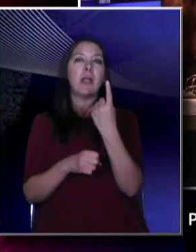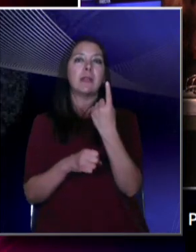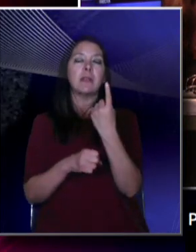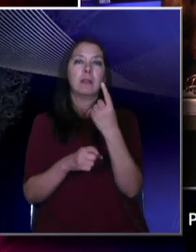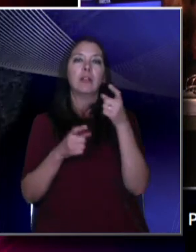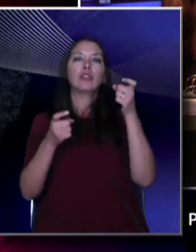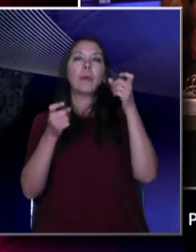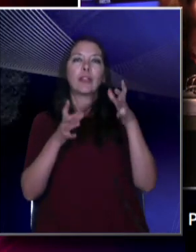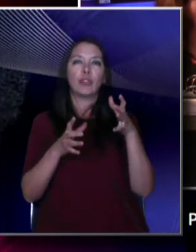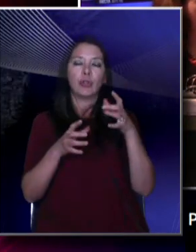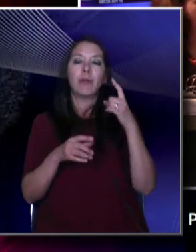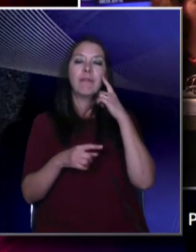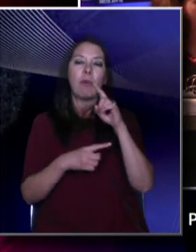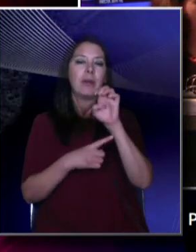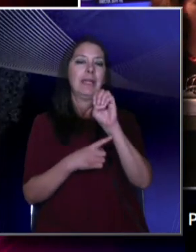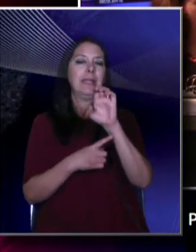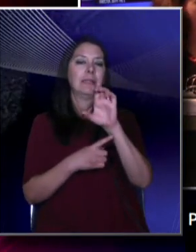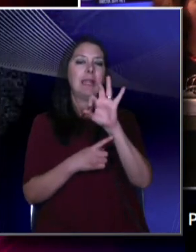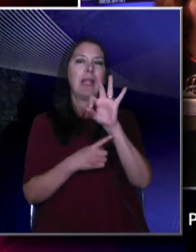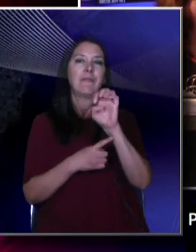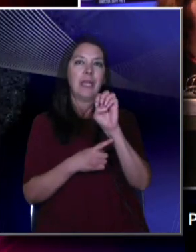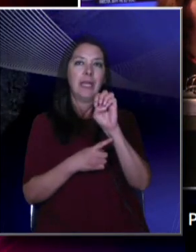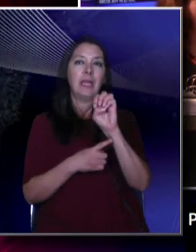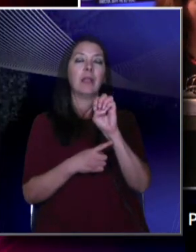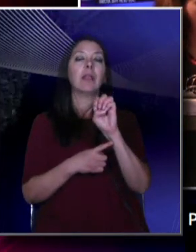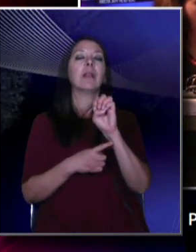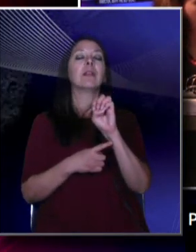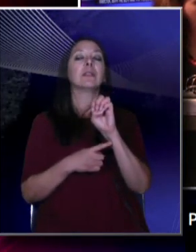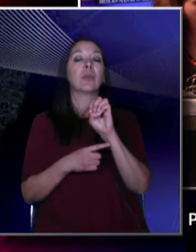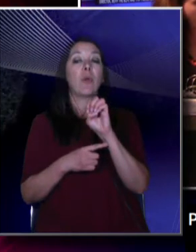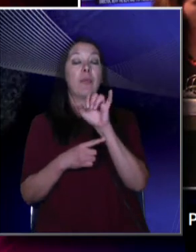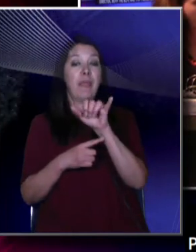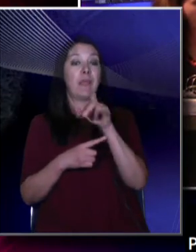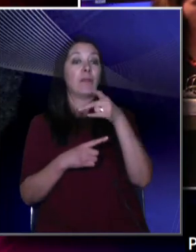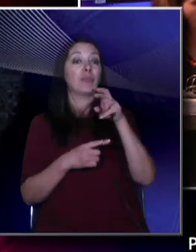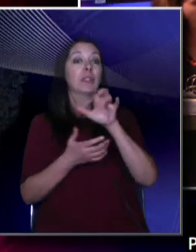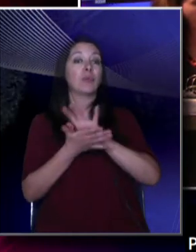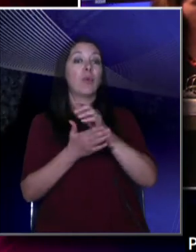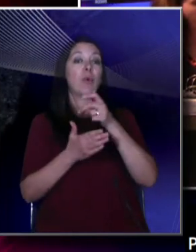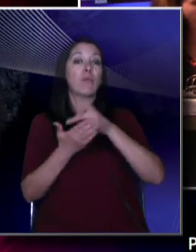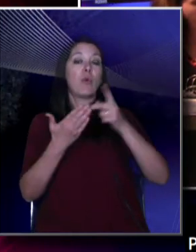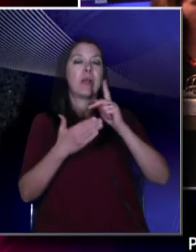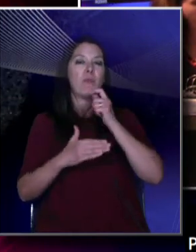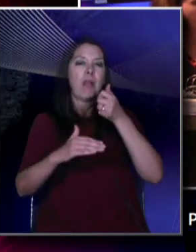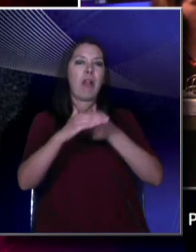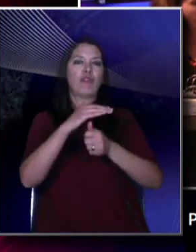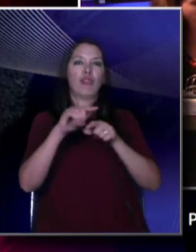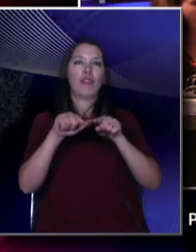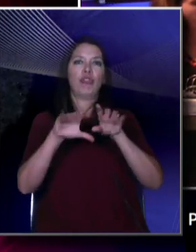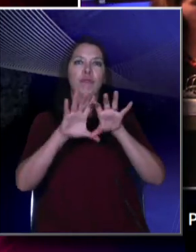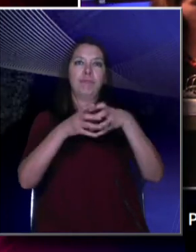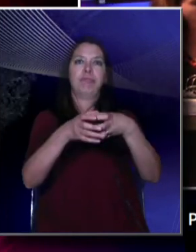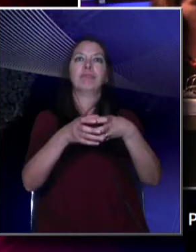the ECFU and the preschool programs that we have.